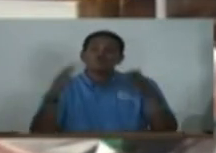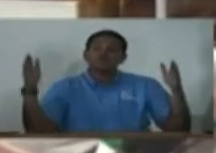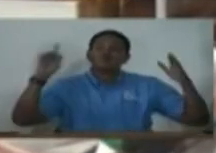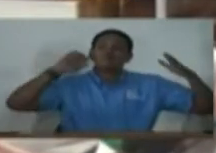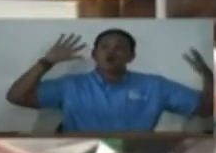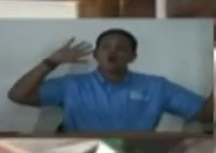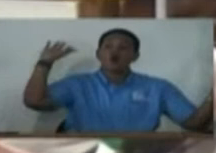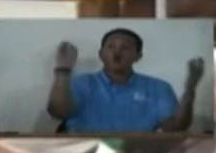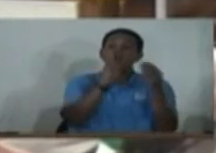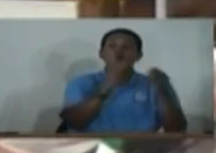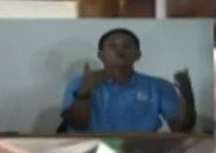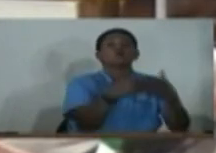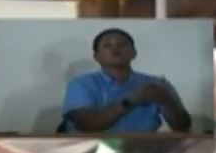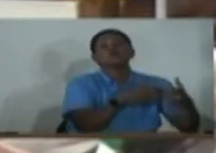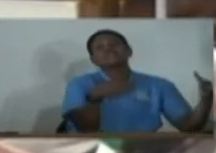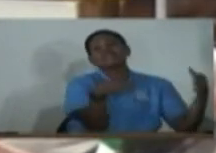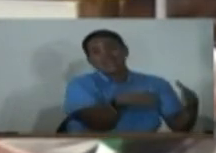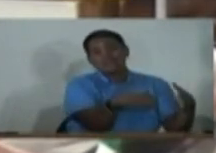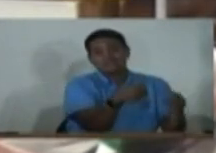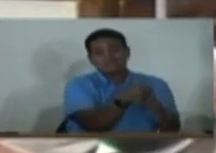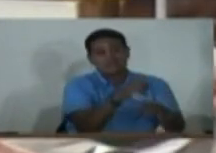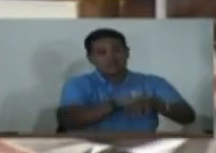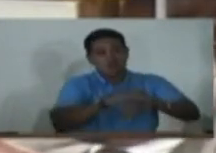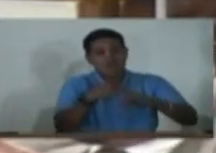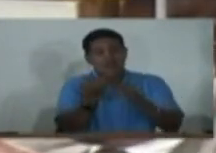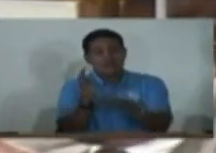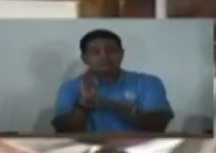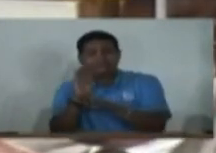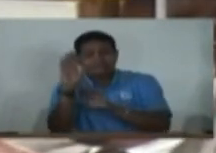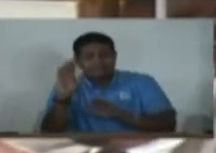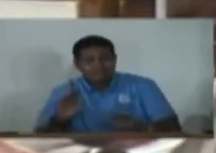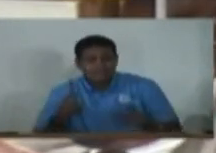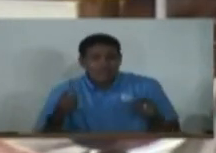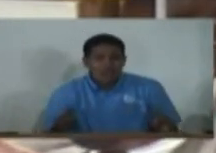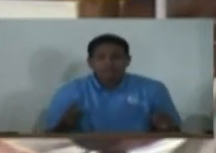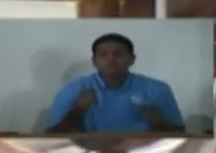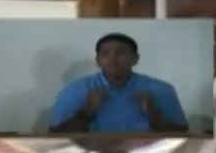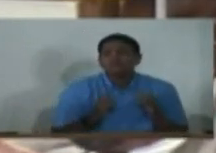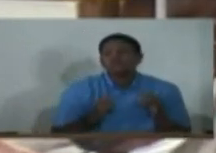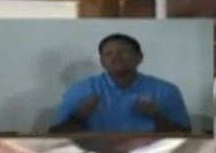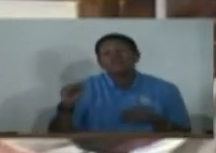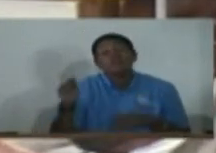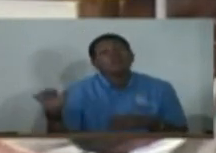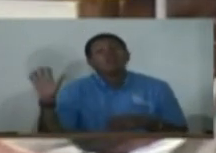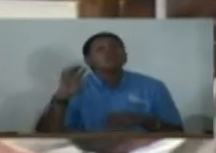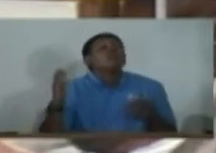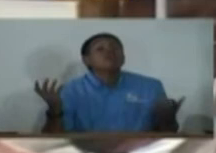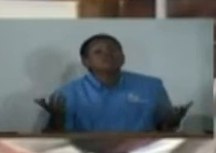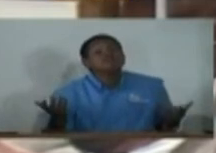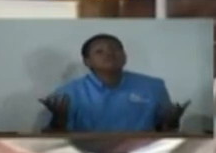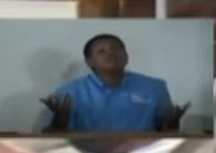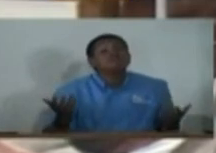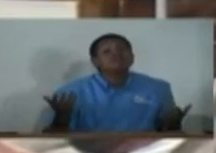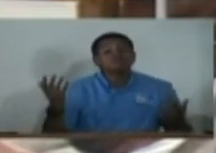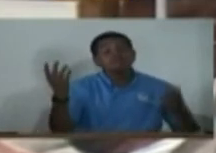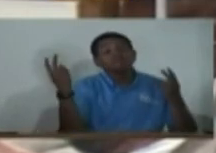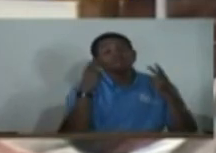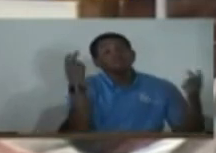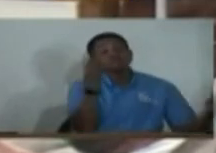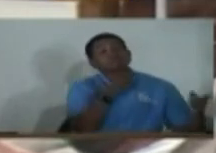new sector of online business and other things which otherwise were seen as a